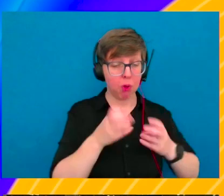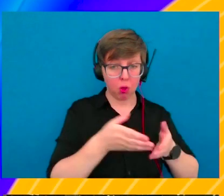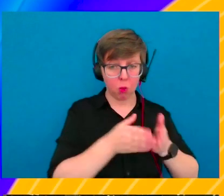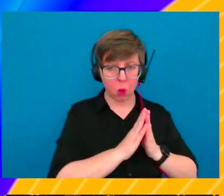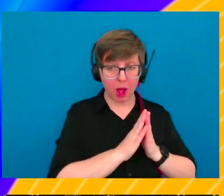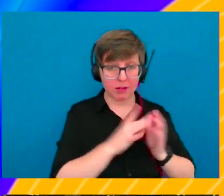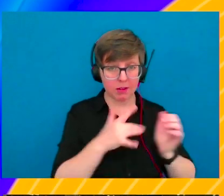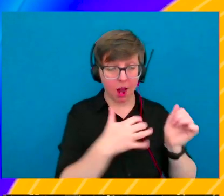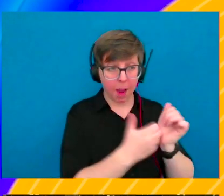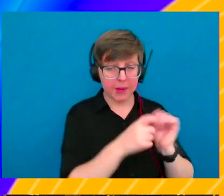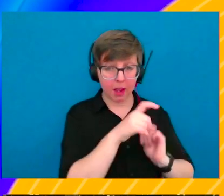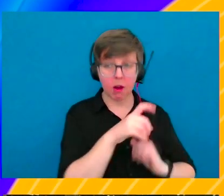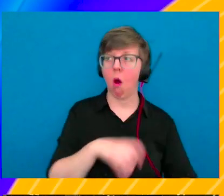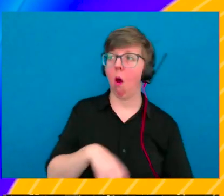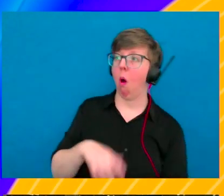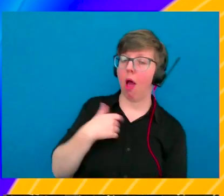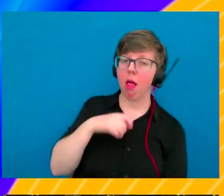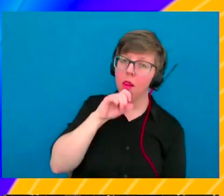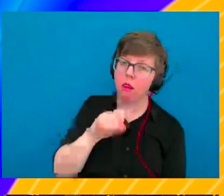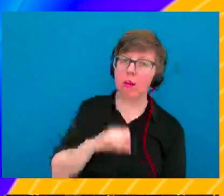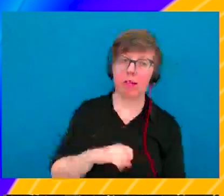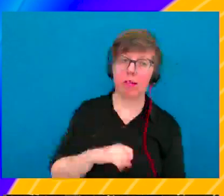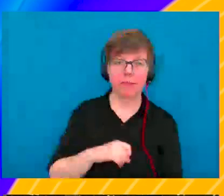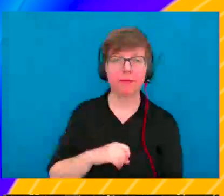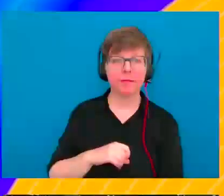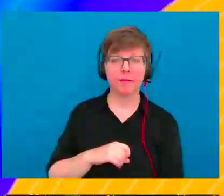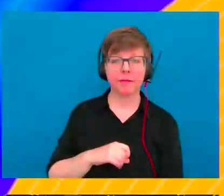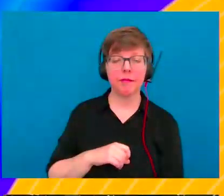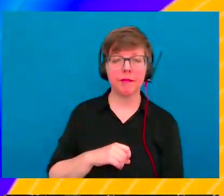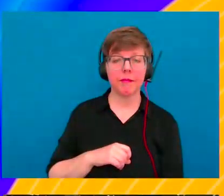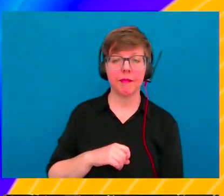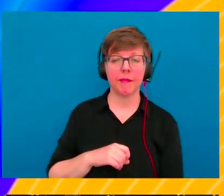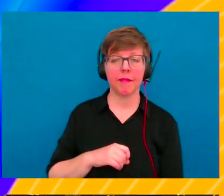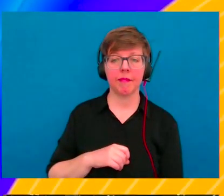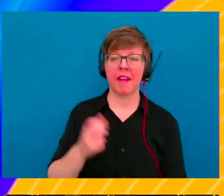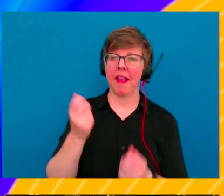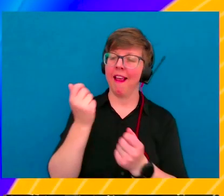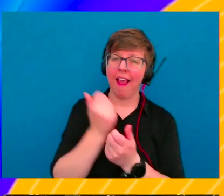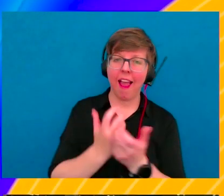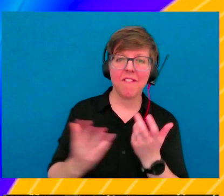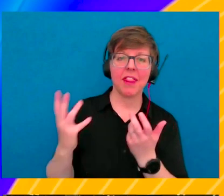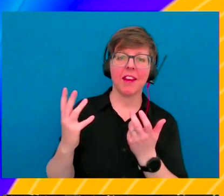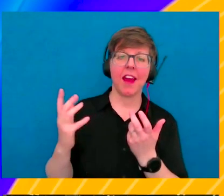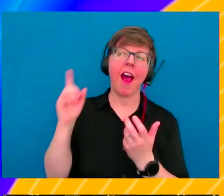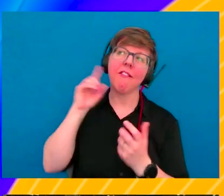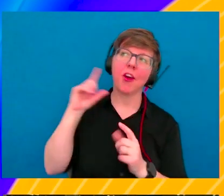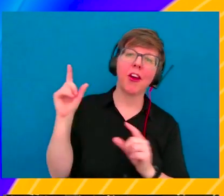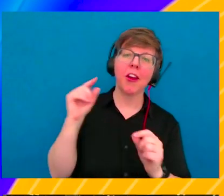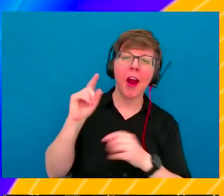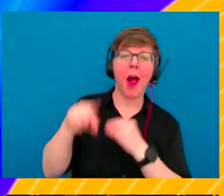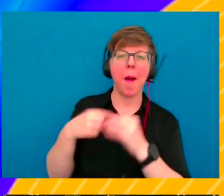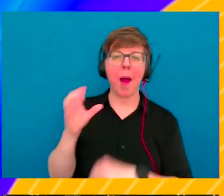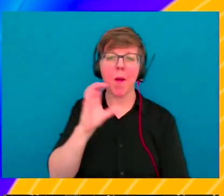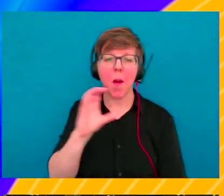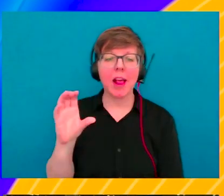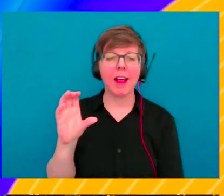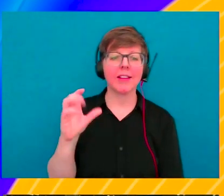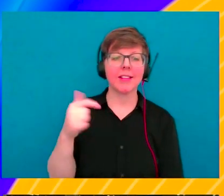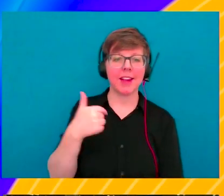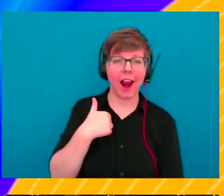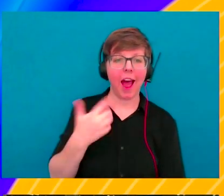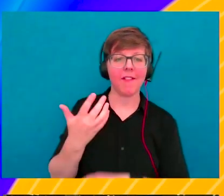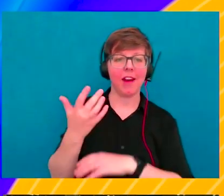Yeah. I mean, I think that, to me, at the heart, everything I've heard about CodeCatalyst, everything I've touched it myself and built stuff with